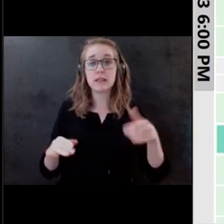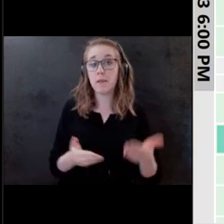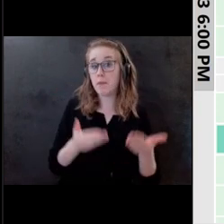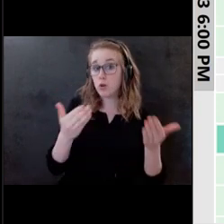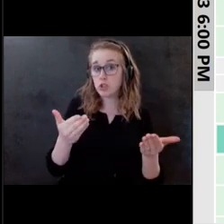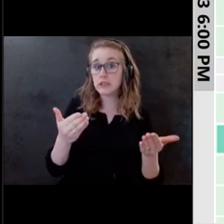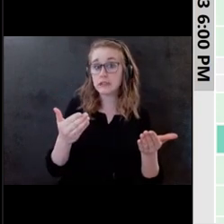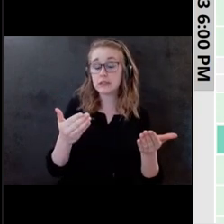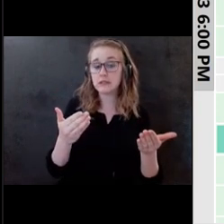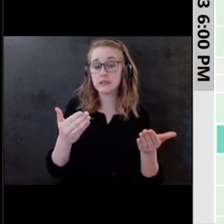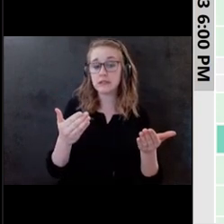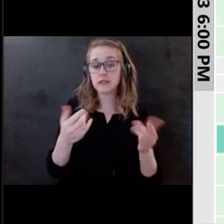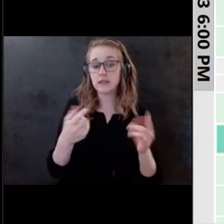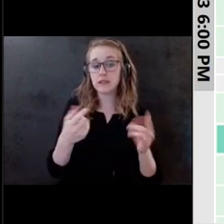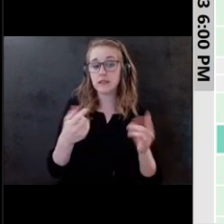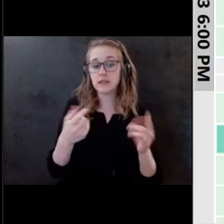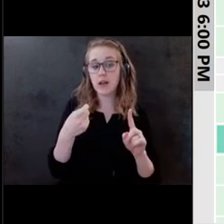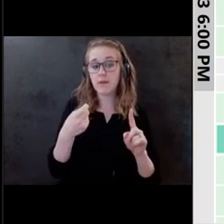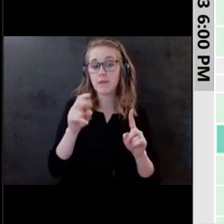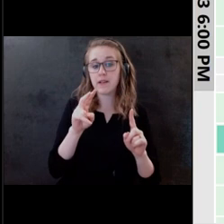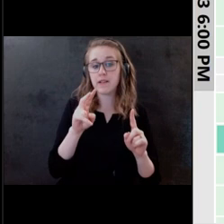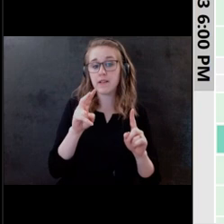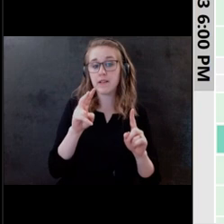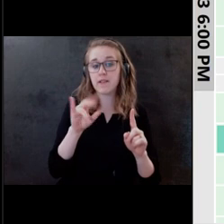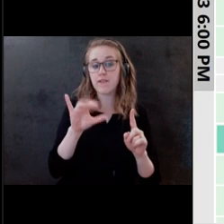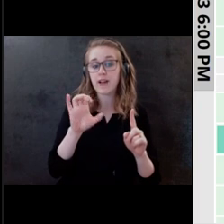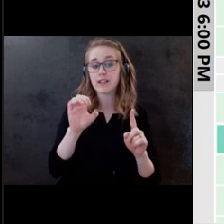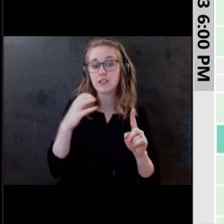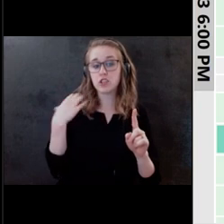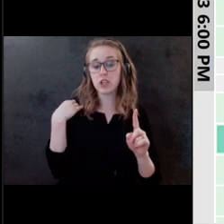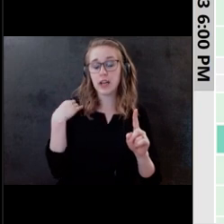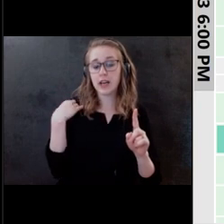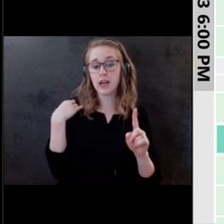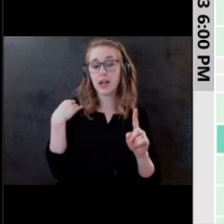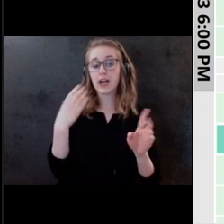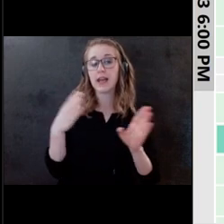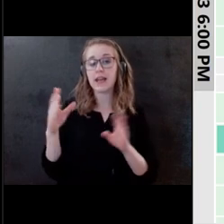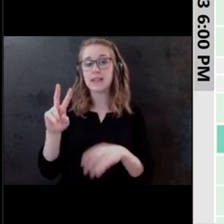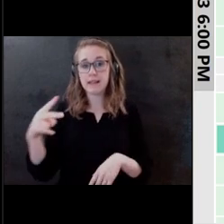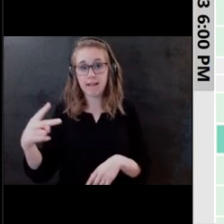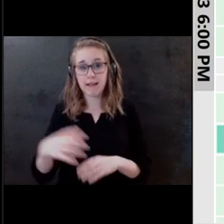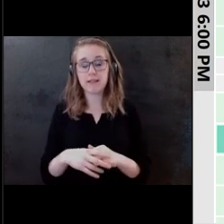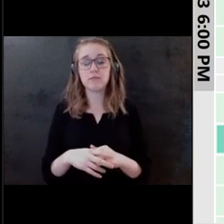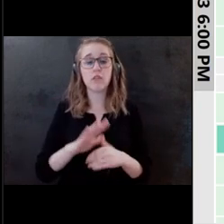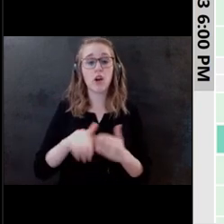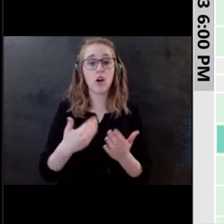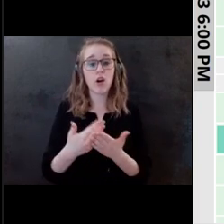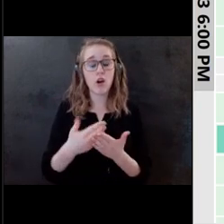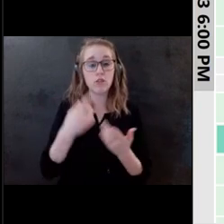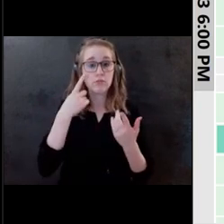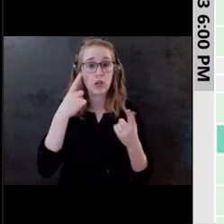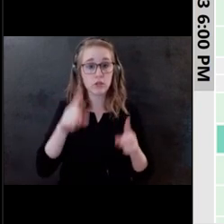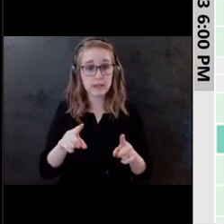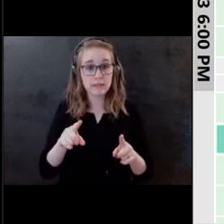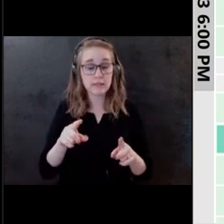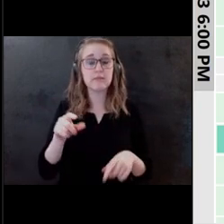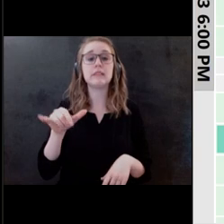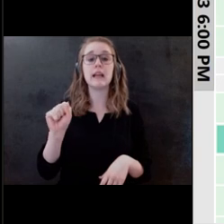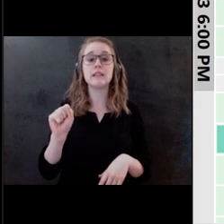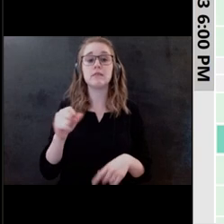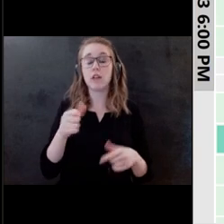from Vice Chair Turkin. I heard a second from Board Member Hay. All those in favor say aye. Aye. Aye. All